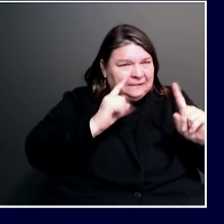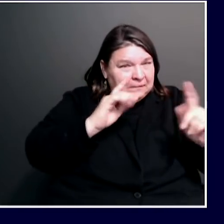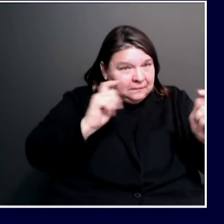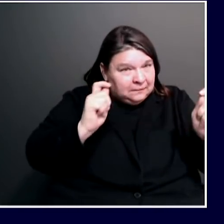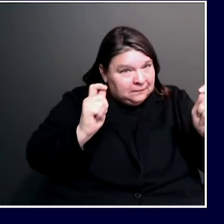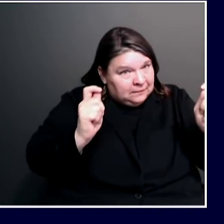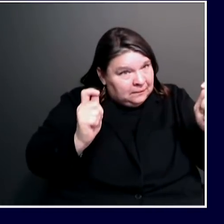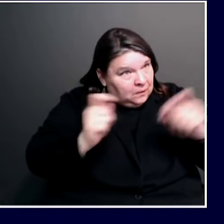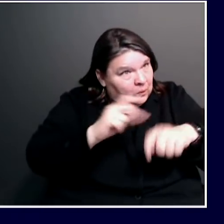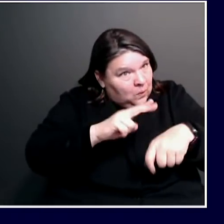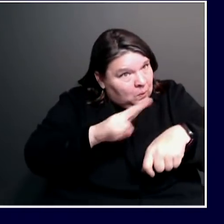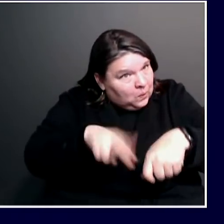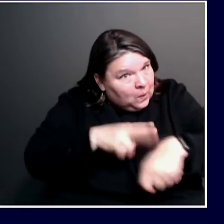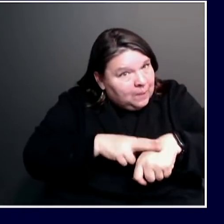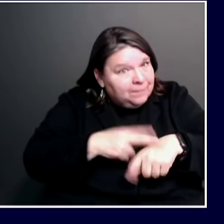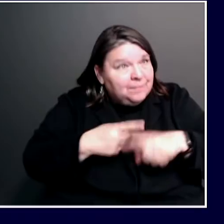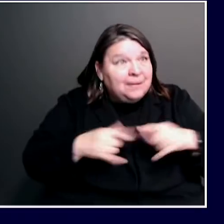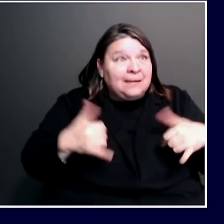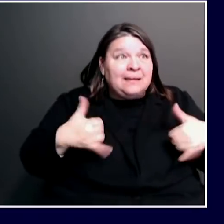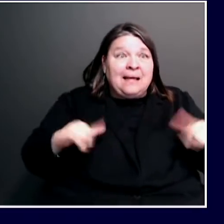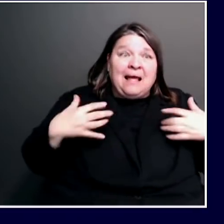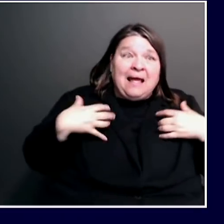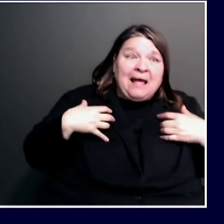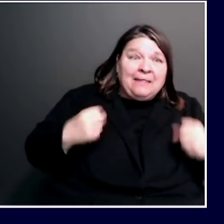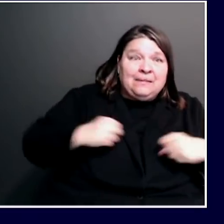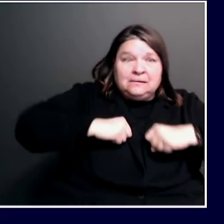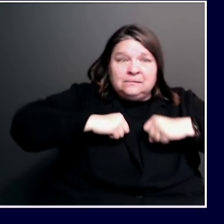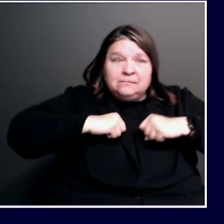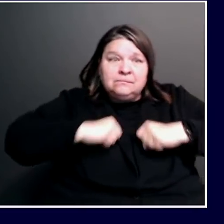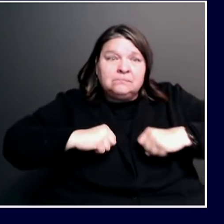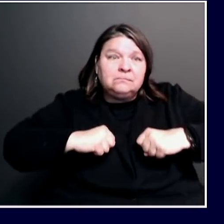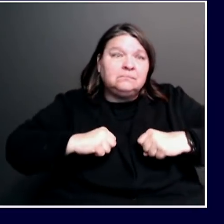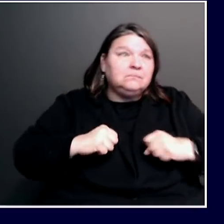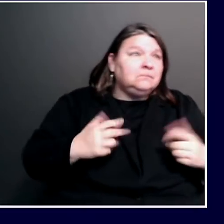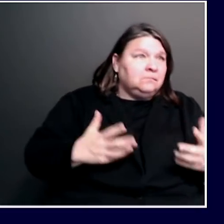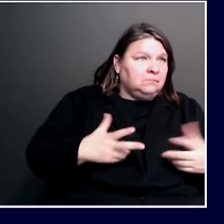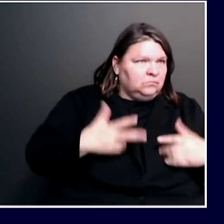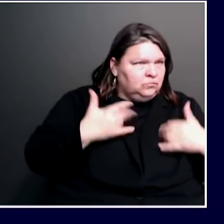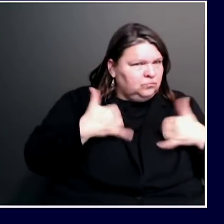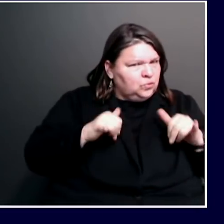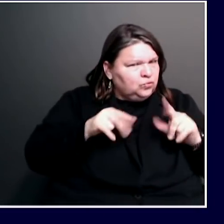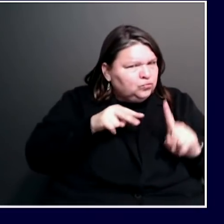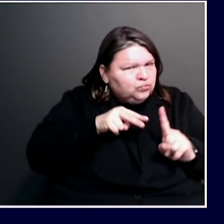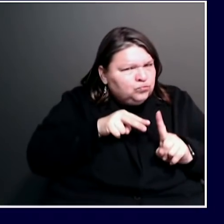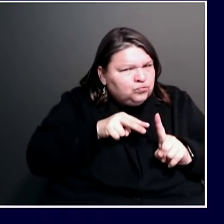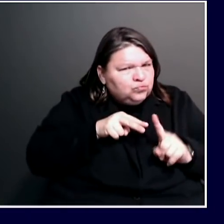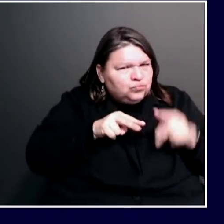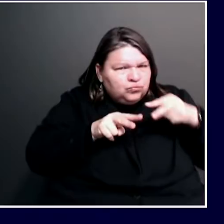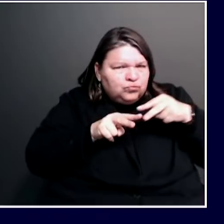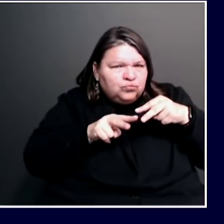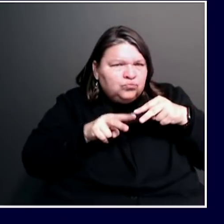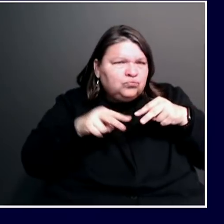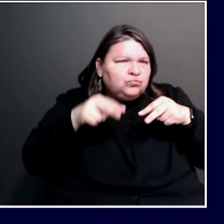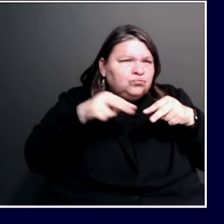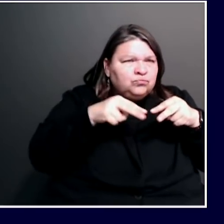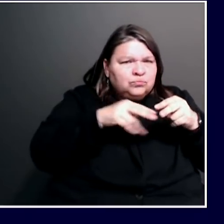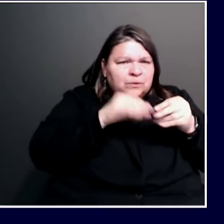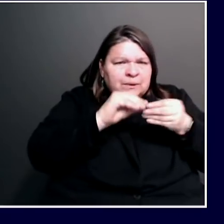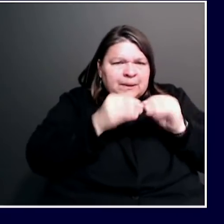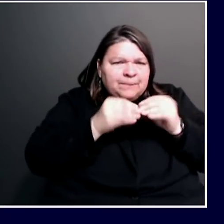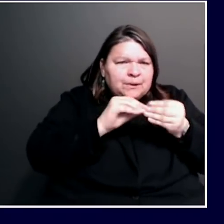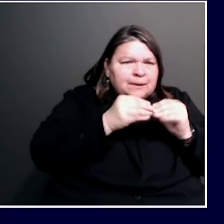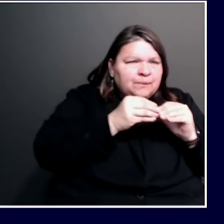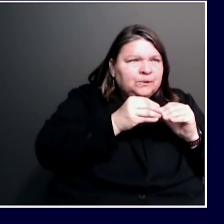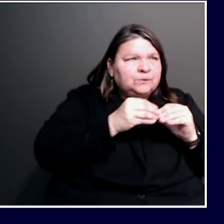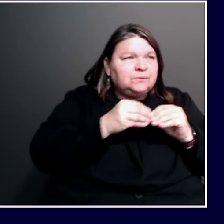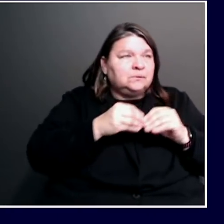of our residents. So we are closely evaluating the trends, the tools that we have at our disposal, and we'll continue